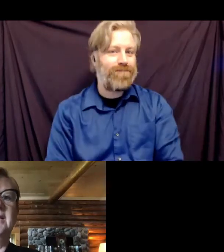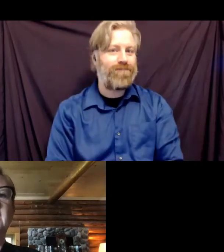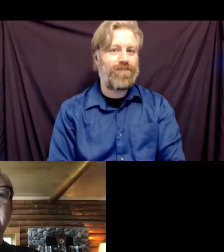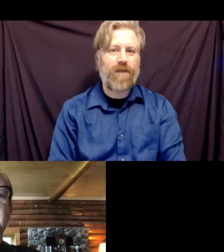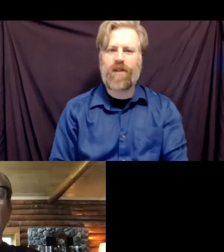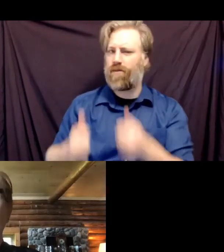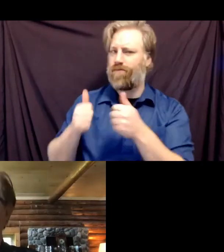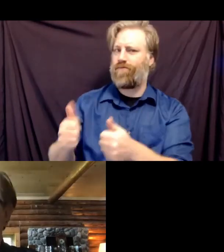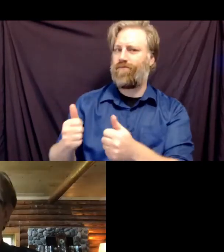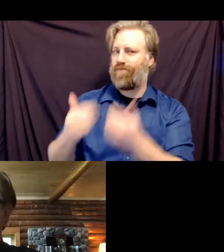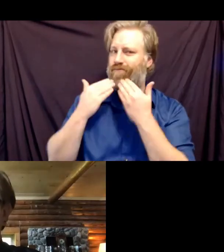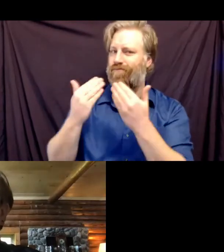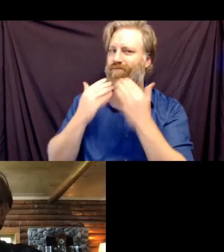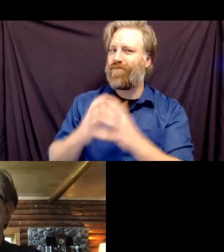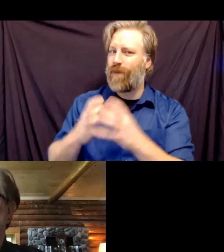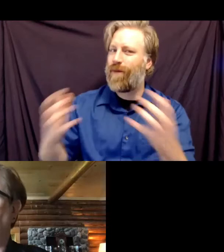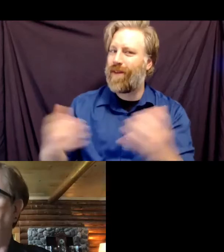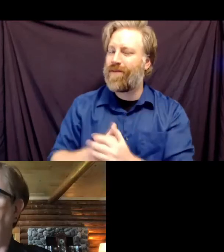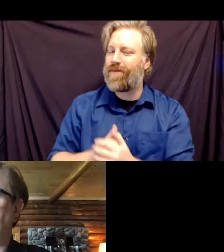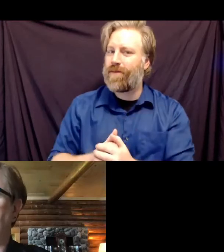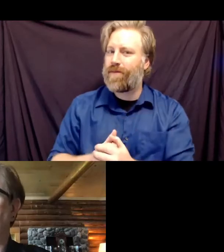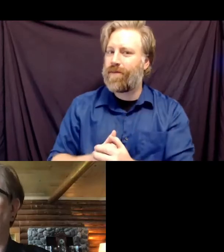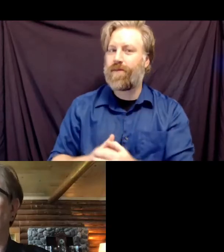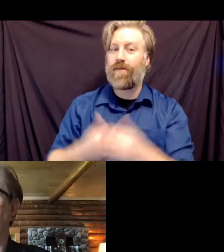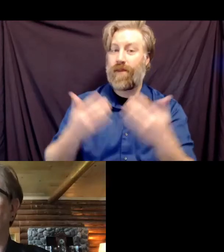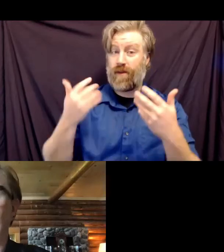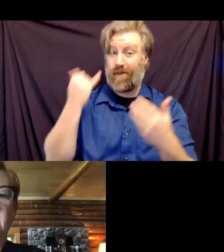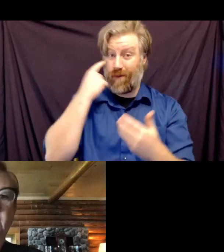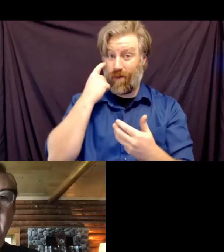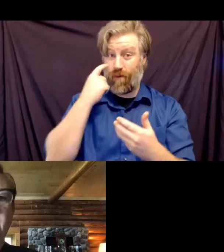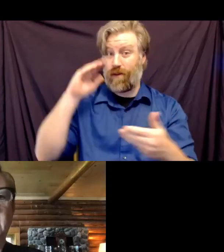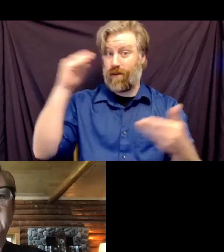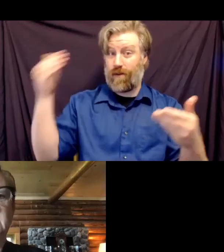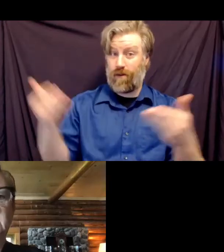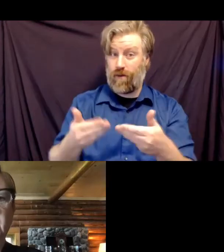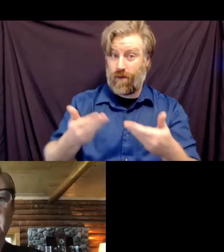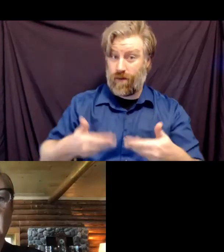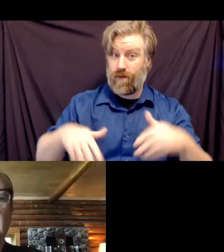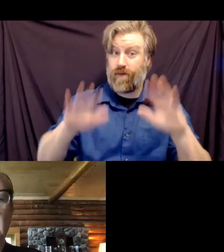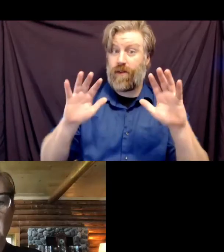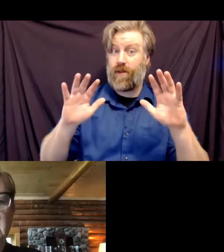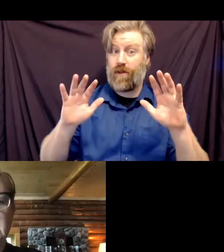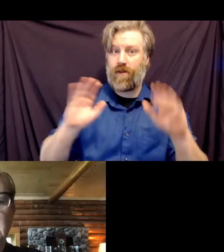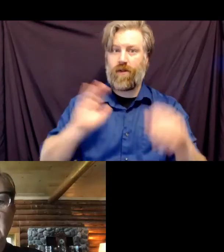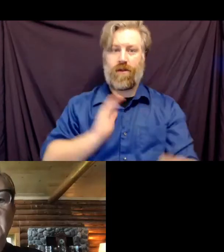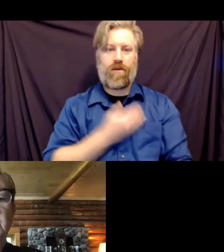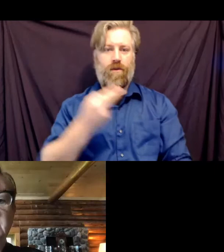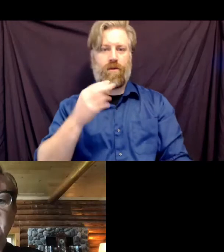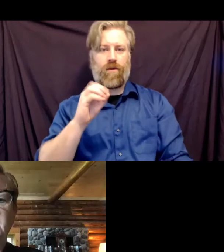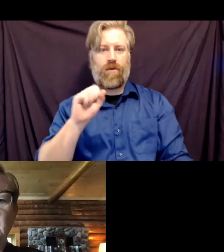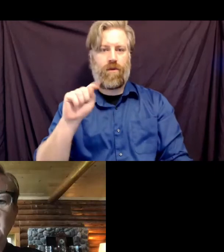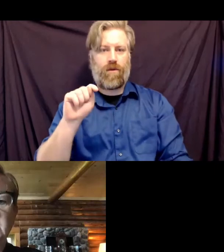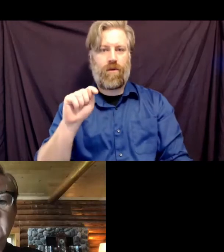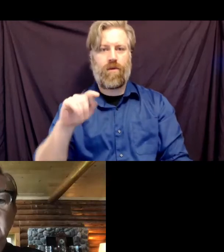Excellent. Thank you so much, Jerry. Now that we have introductions, I do believe we have a message from our host,